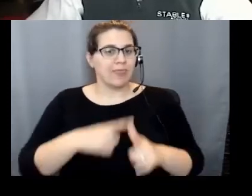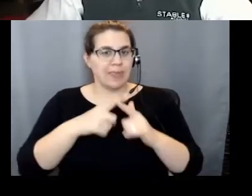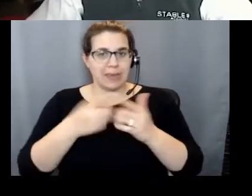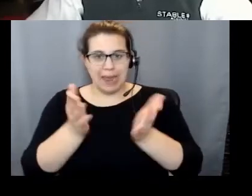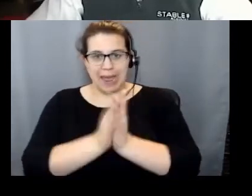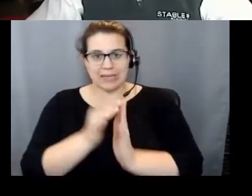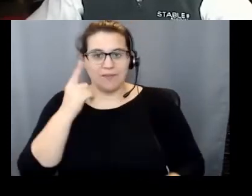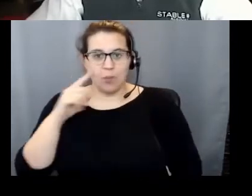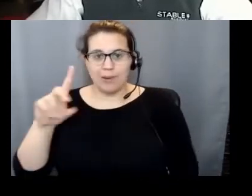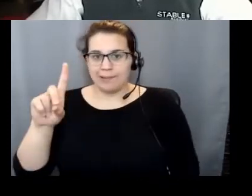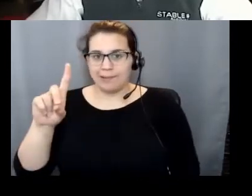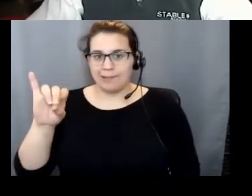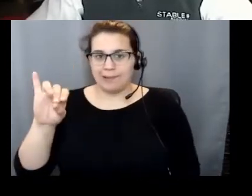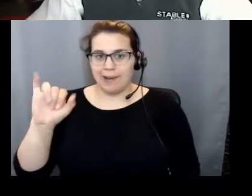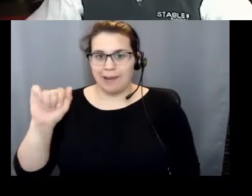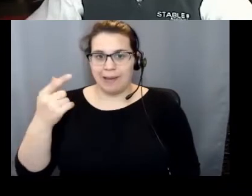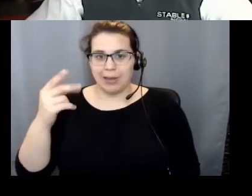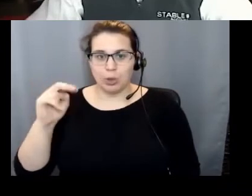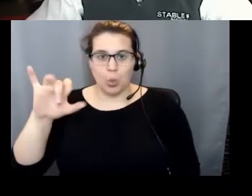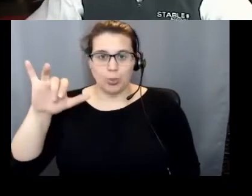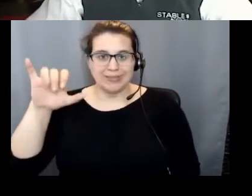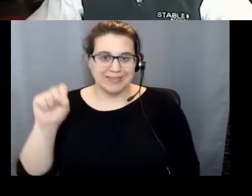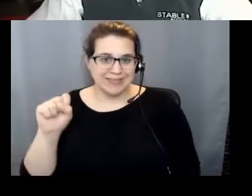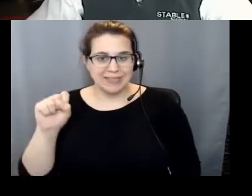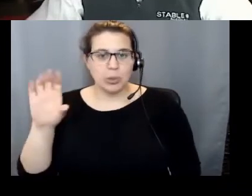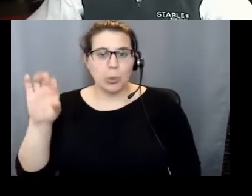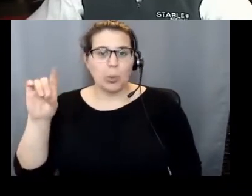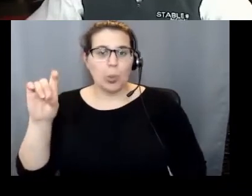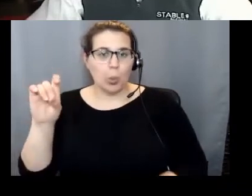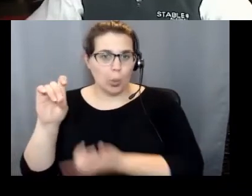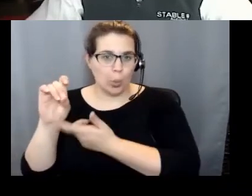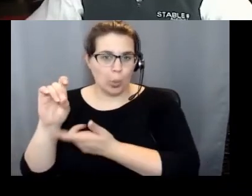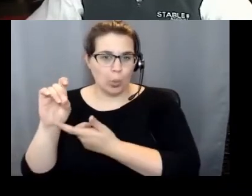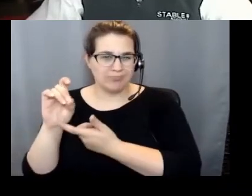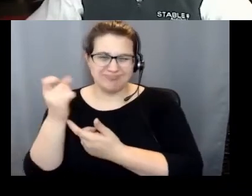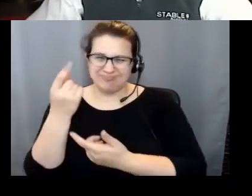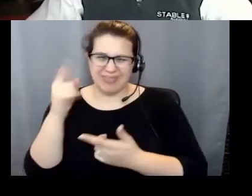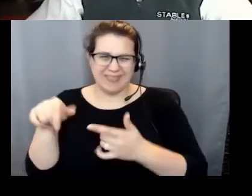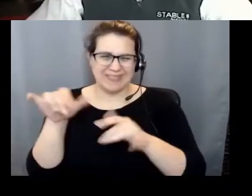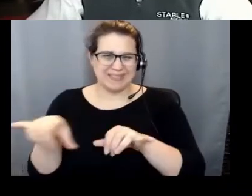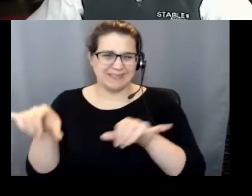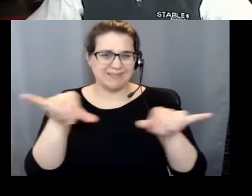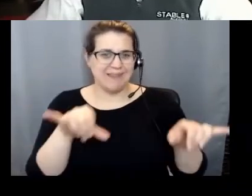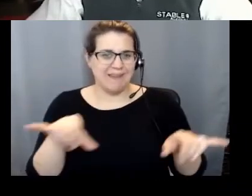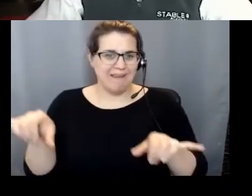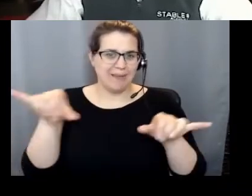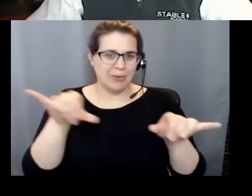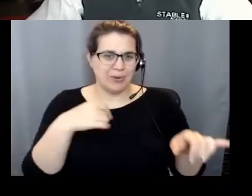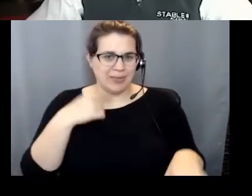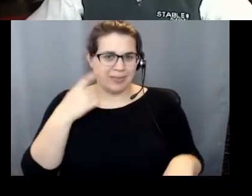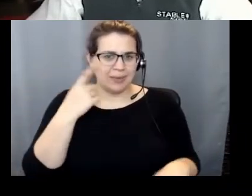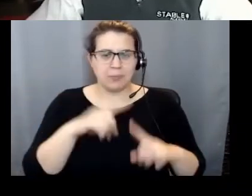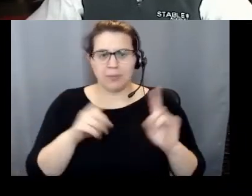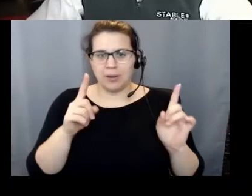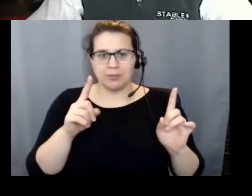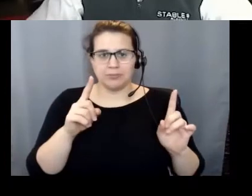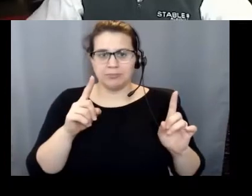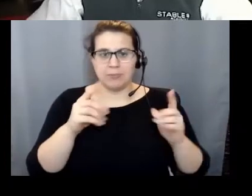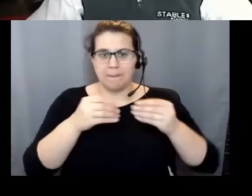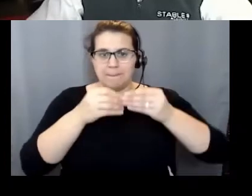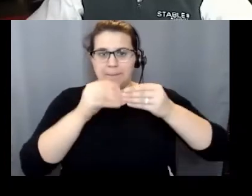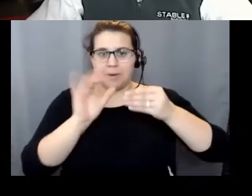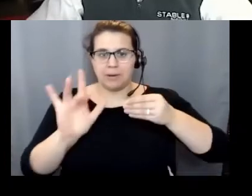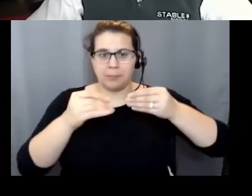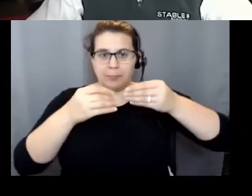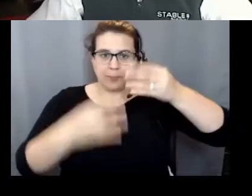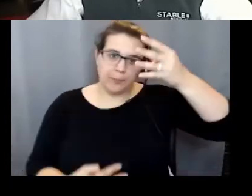So the diagnosis code it's pretty standard in the industry, I believe, but it will be a drop-down menu. I